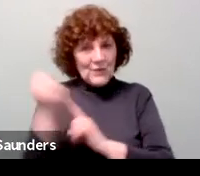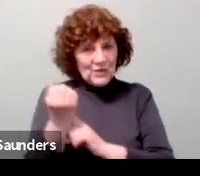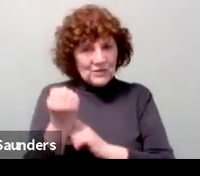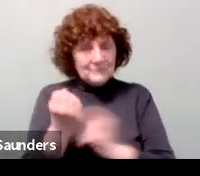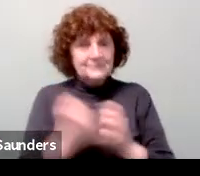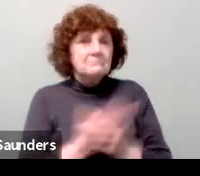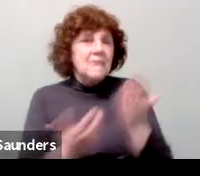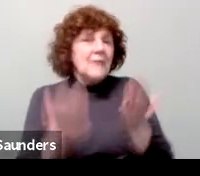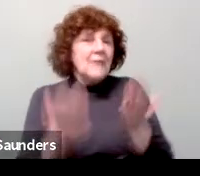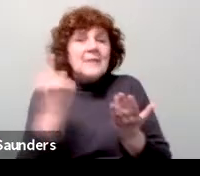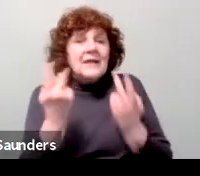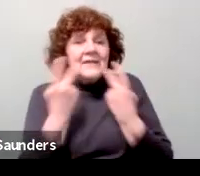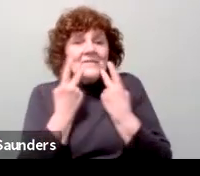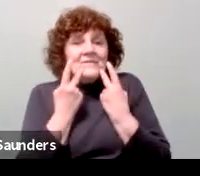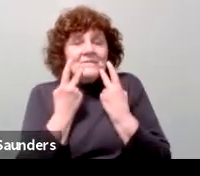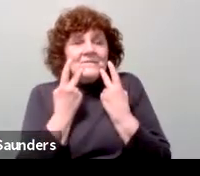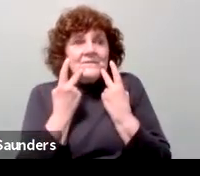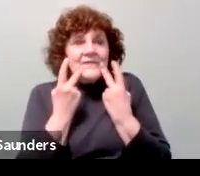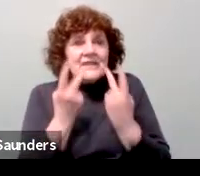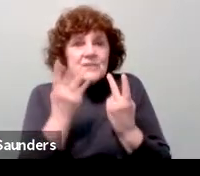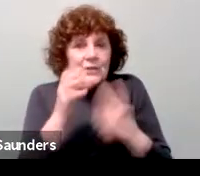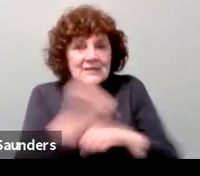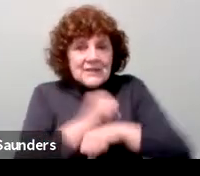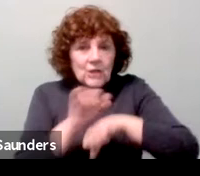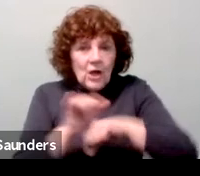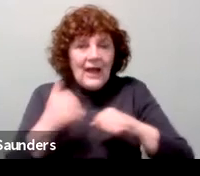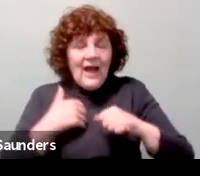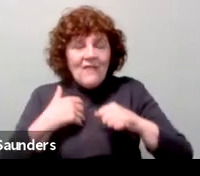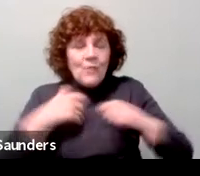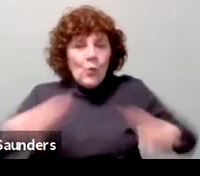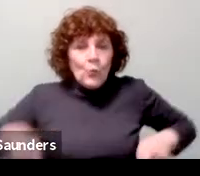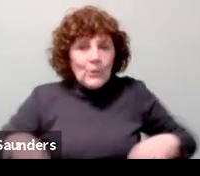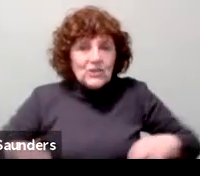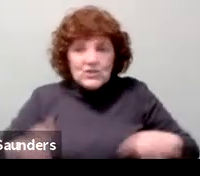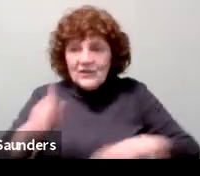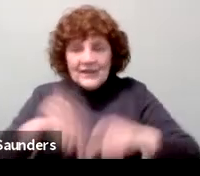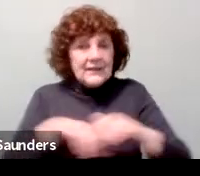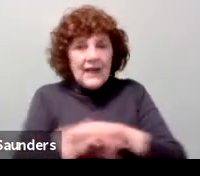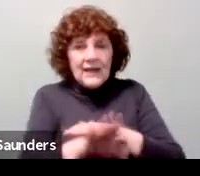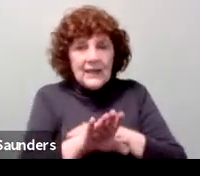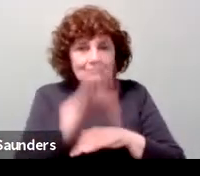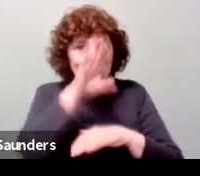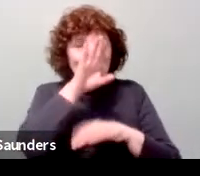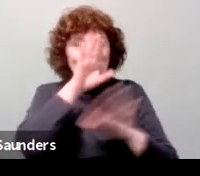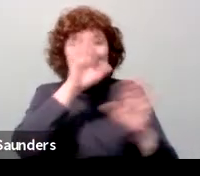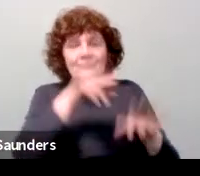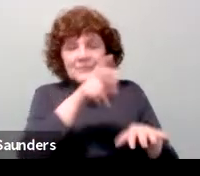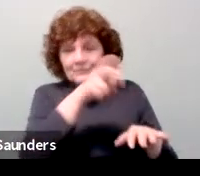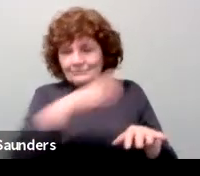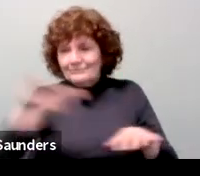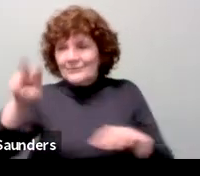in a wheelchair but couldn't get in? Who came to your synagogue with a